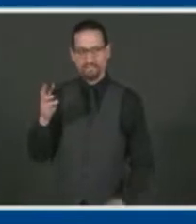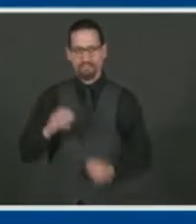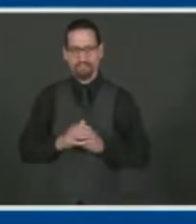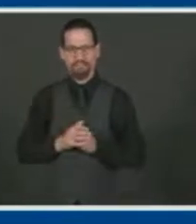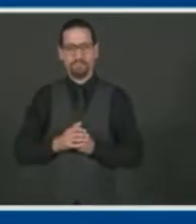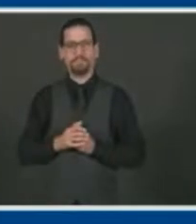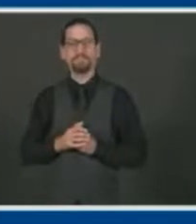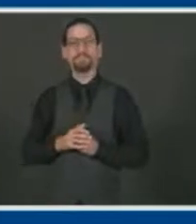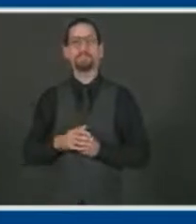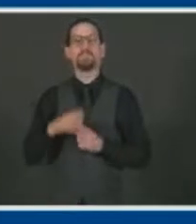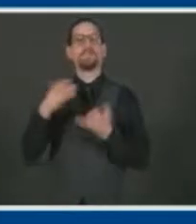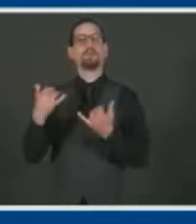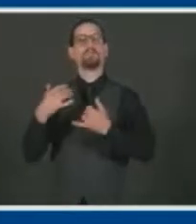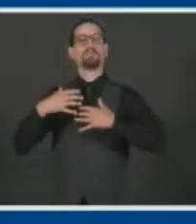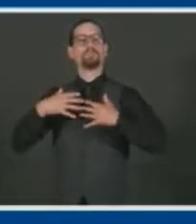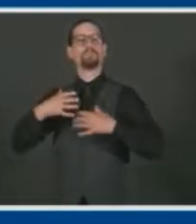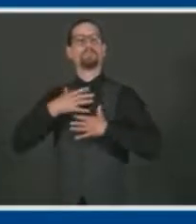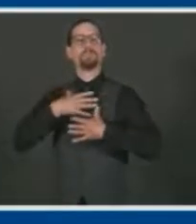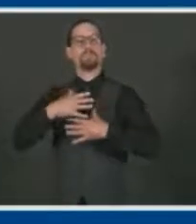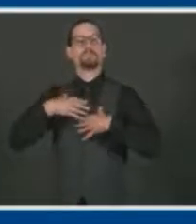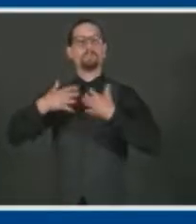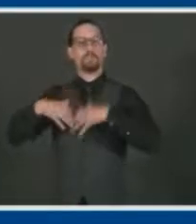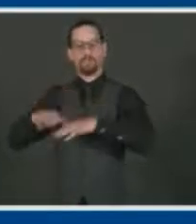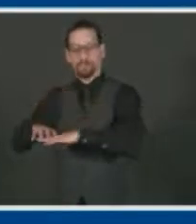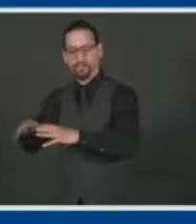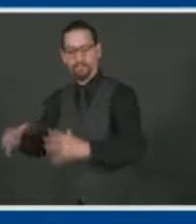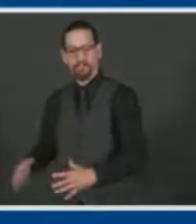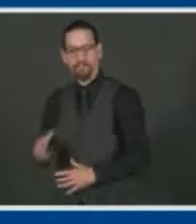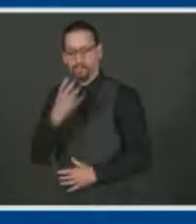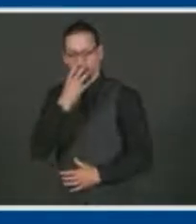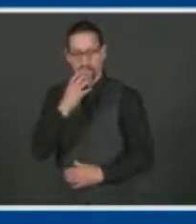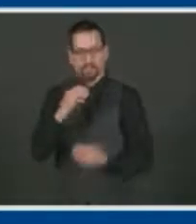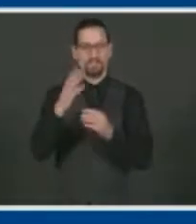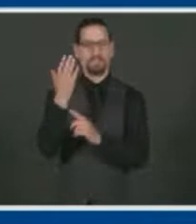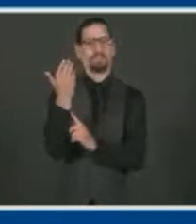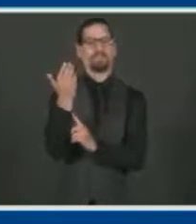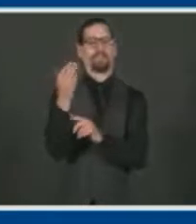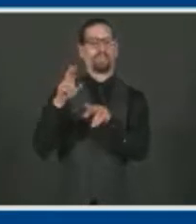those 16 people are on a ventilator in the ICU.